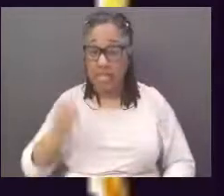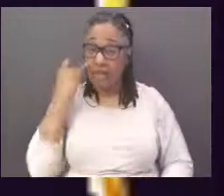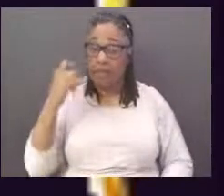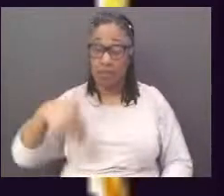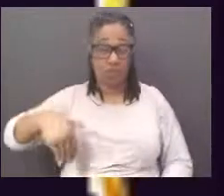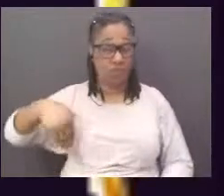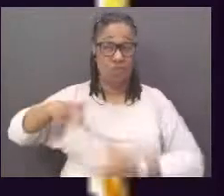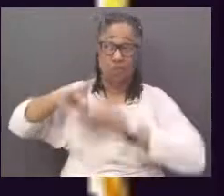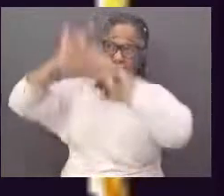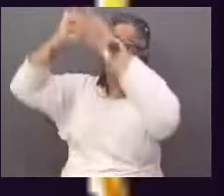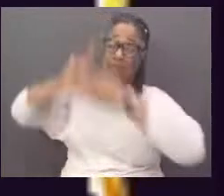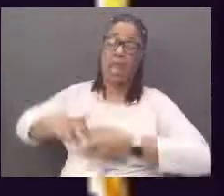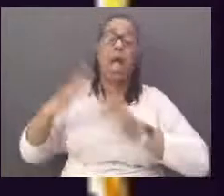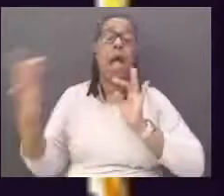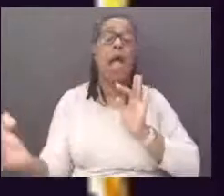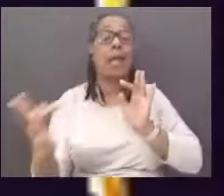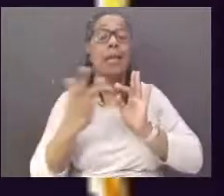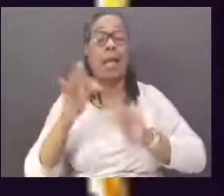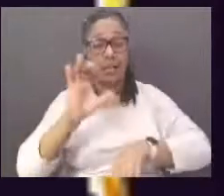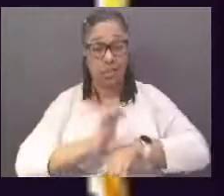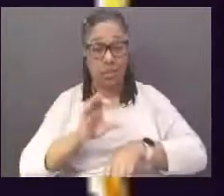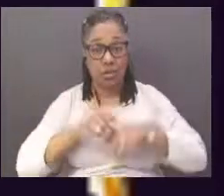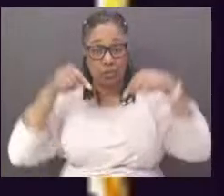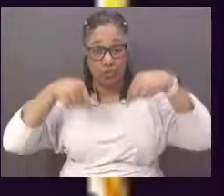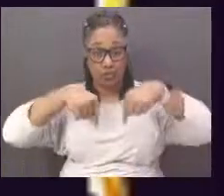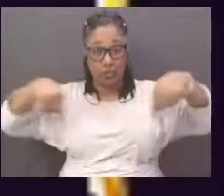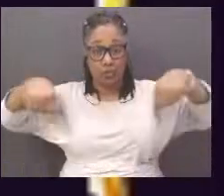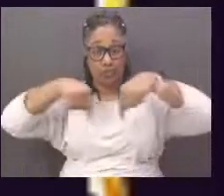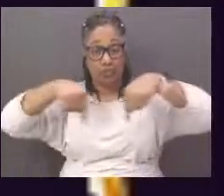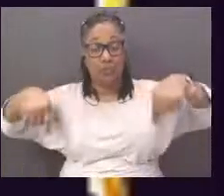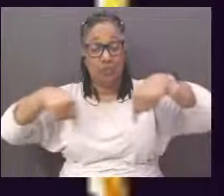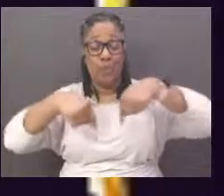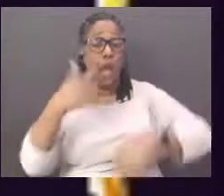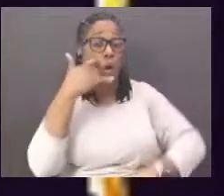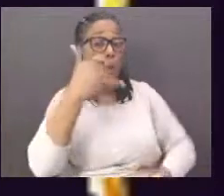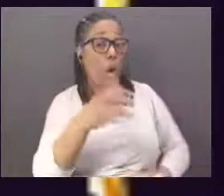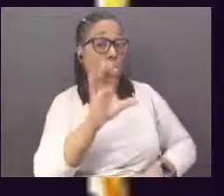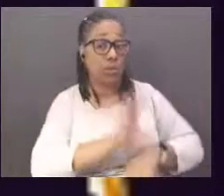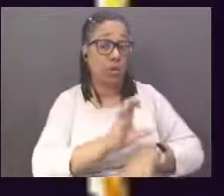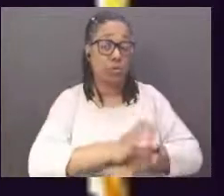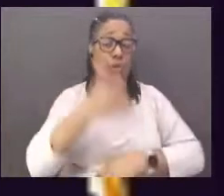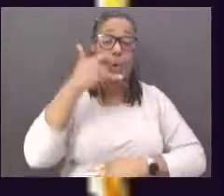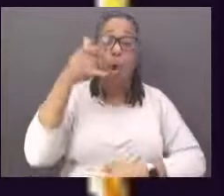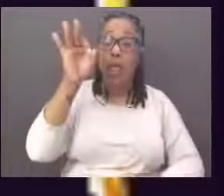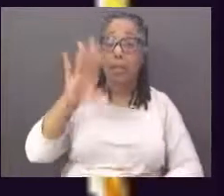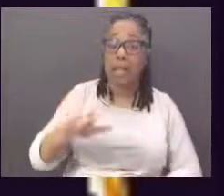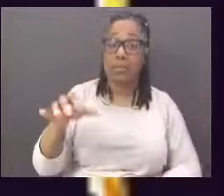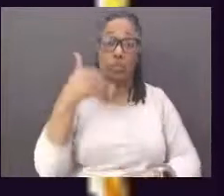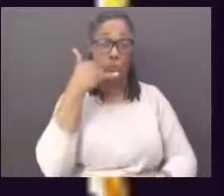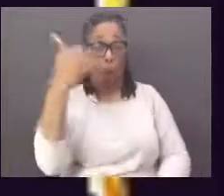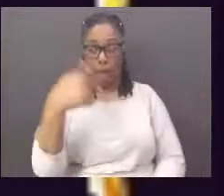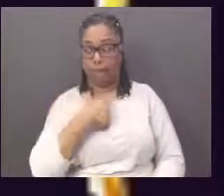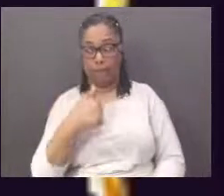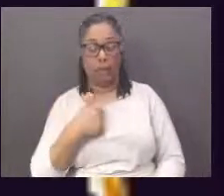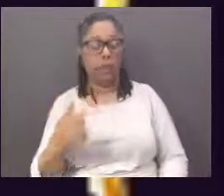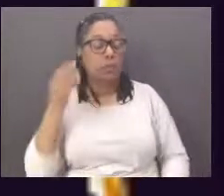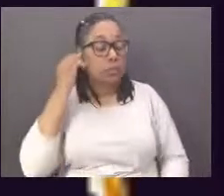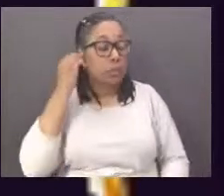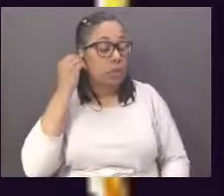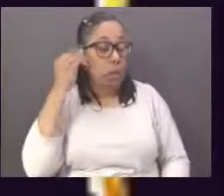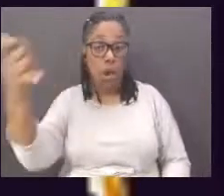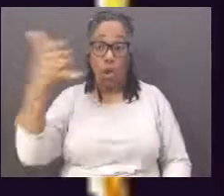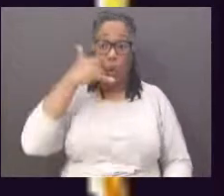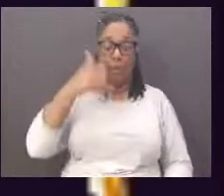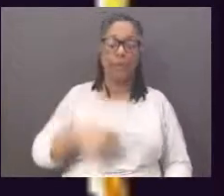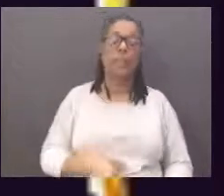us. It's on your screen. You can call Pastor Hicks. You can call me. You can call the church office. We want to be your church.